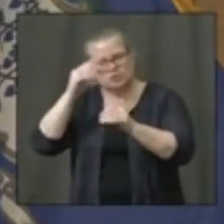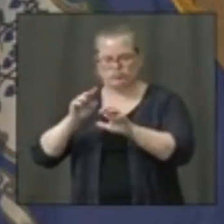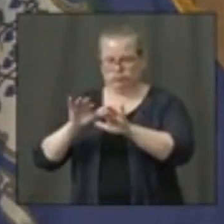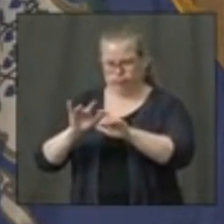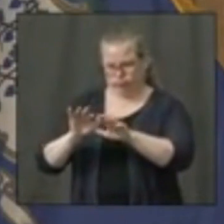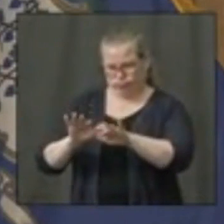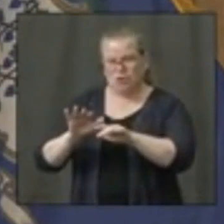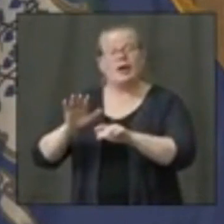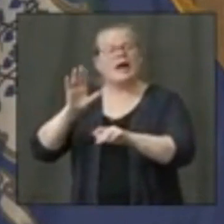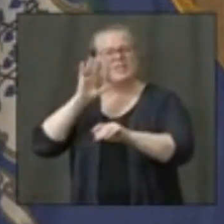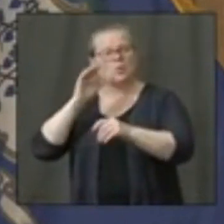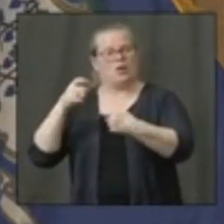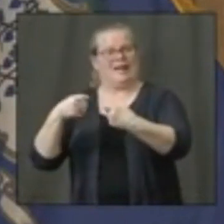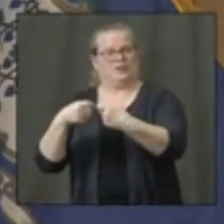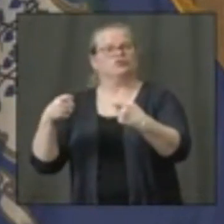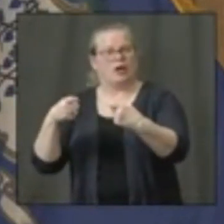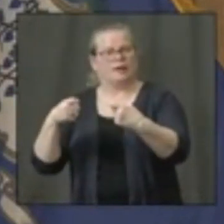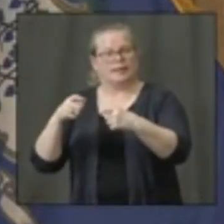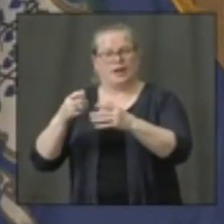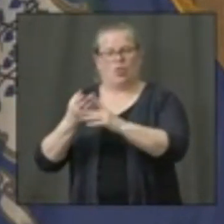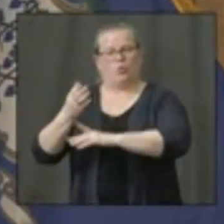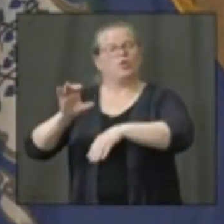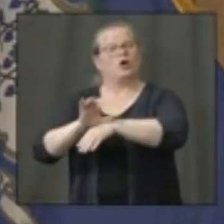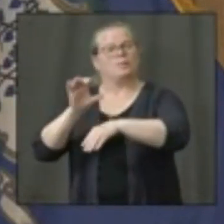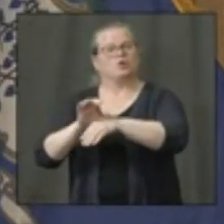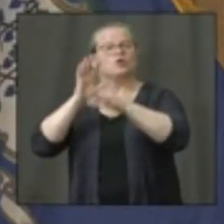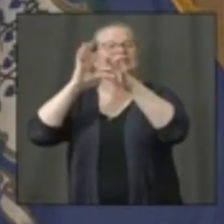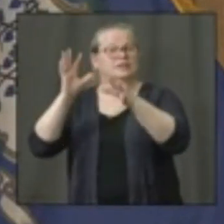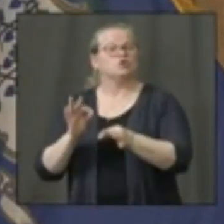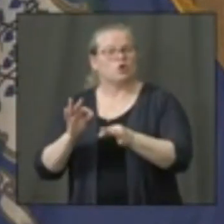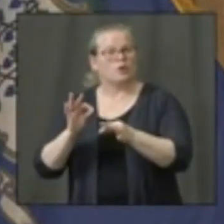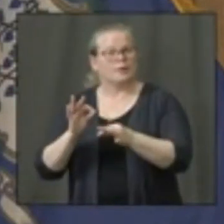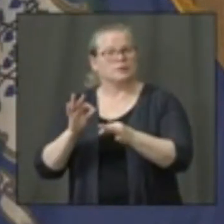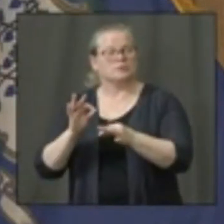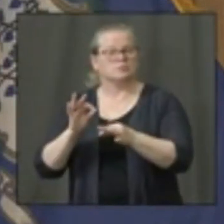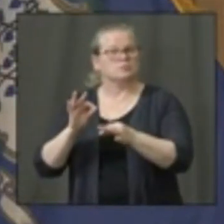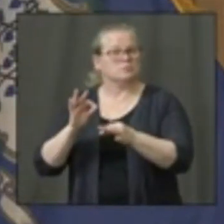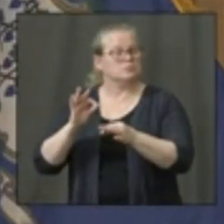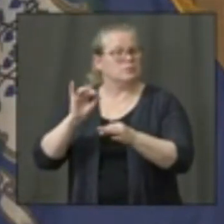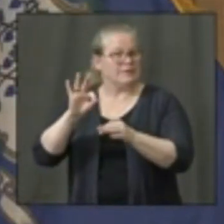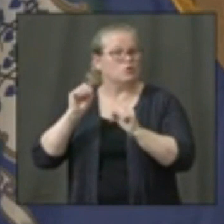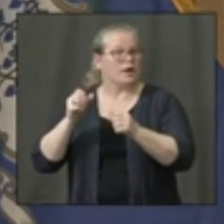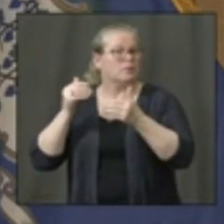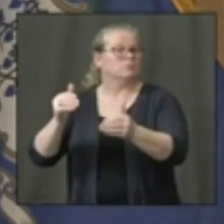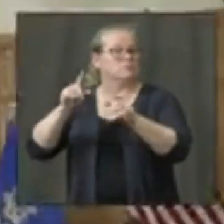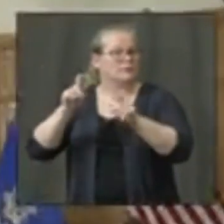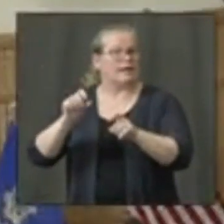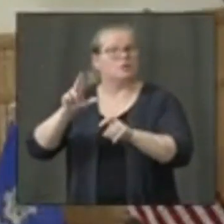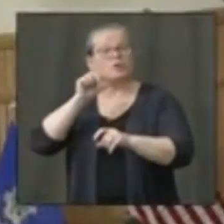electronically, give you a tag whether you can get that test or not. That's probably a week or two away.